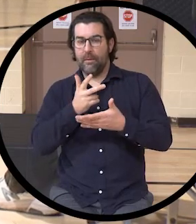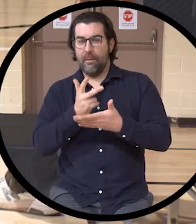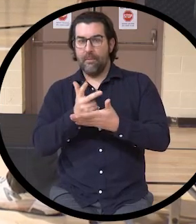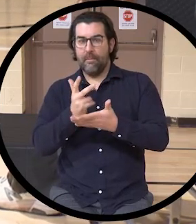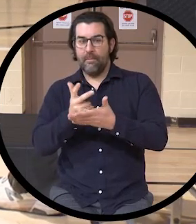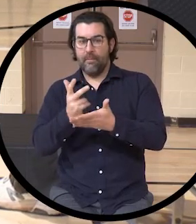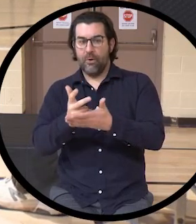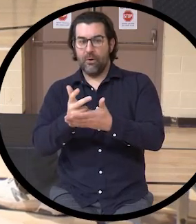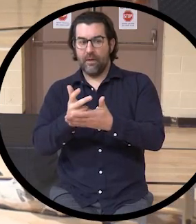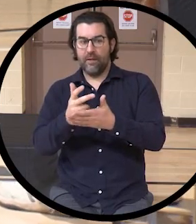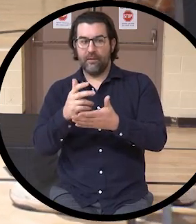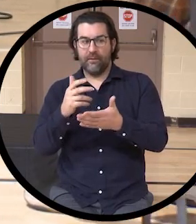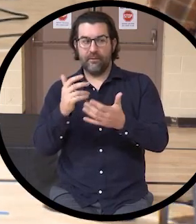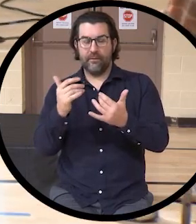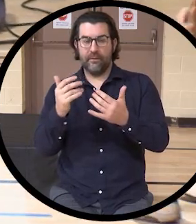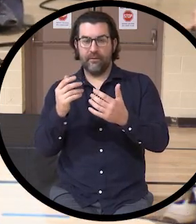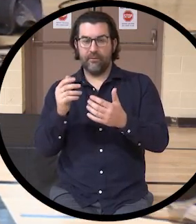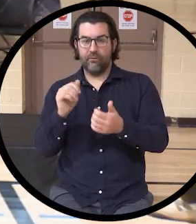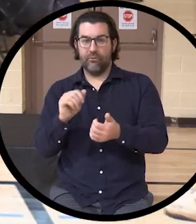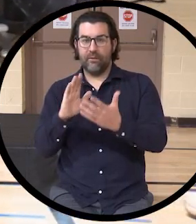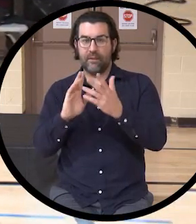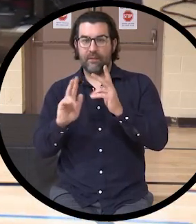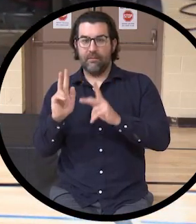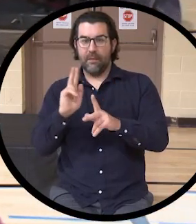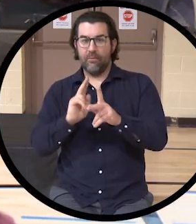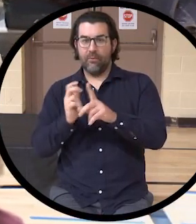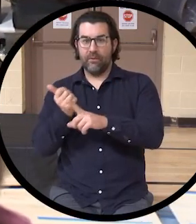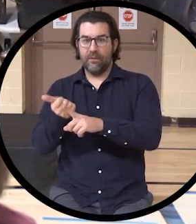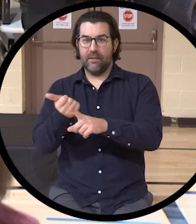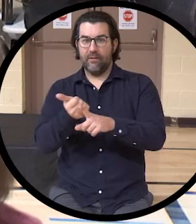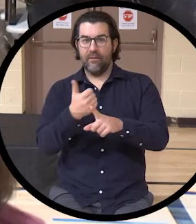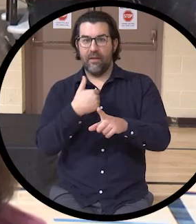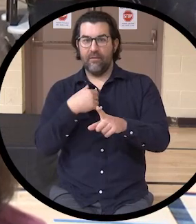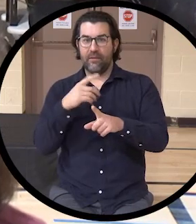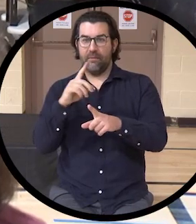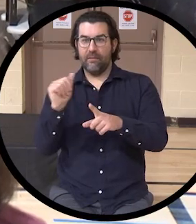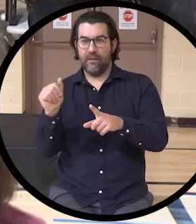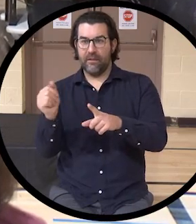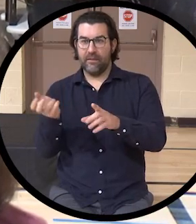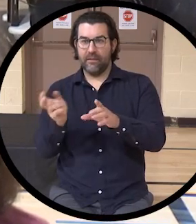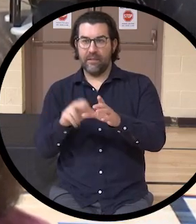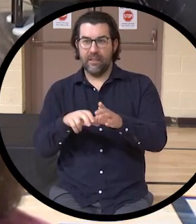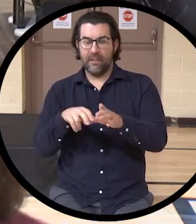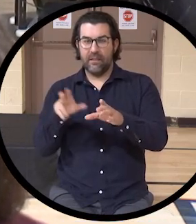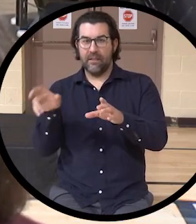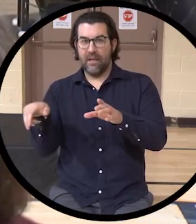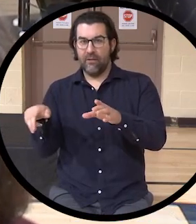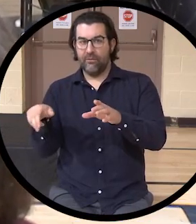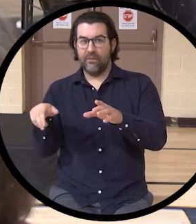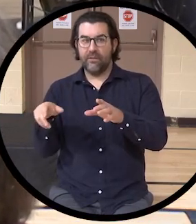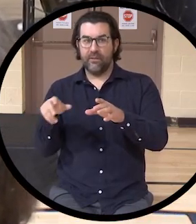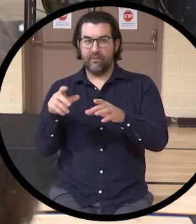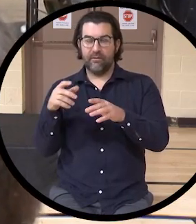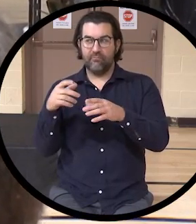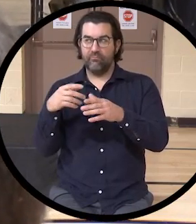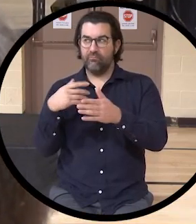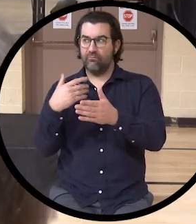and addressing folks with disabilities getting in and out of vehicles and getting to their